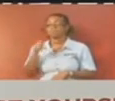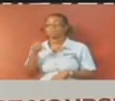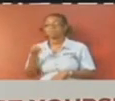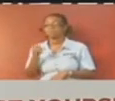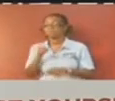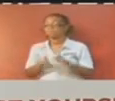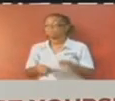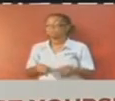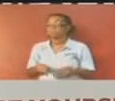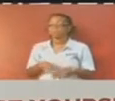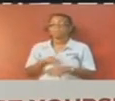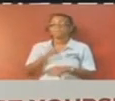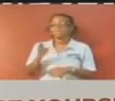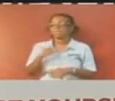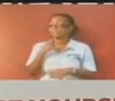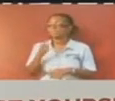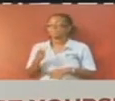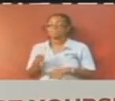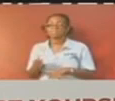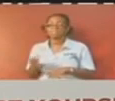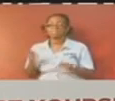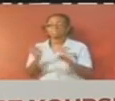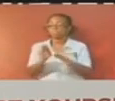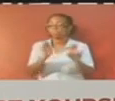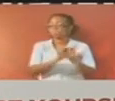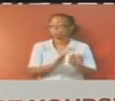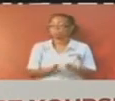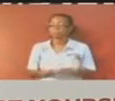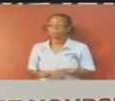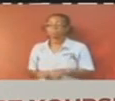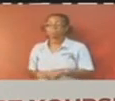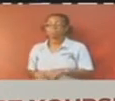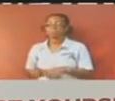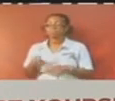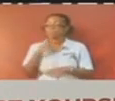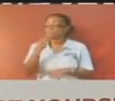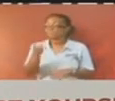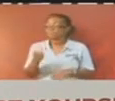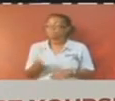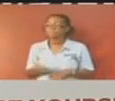a lockdown, as erroneously stated.